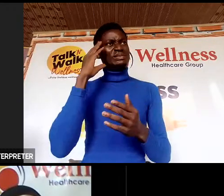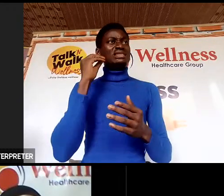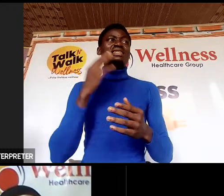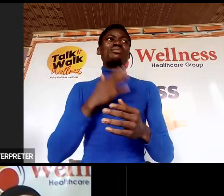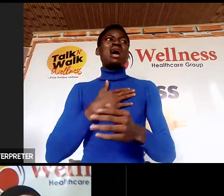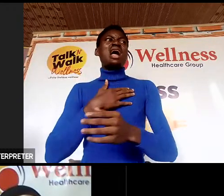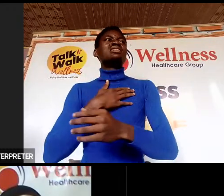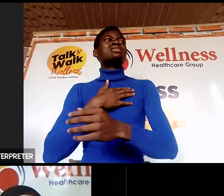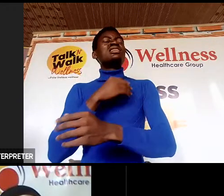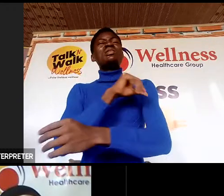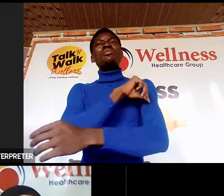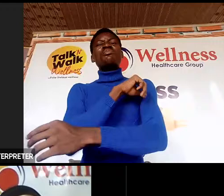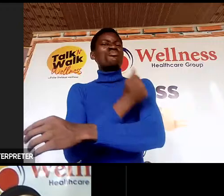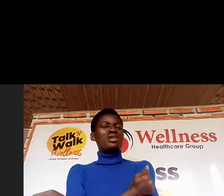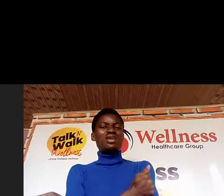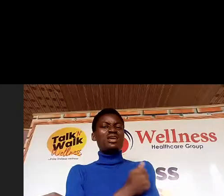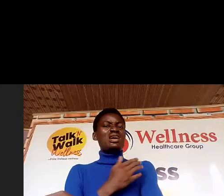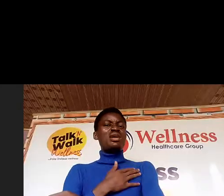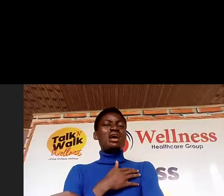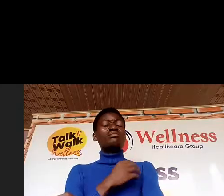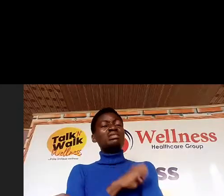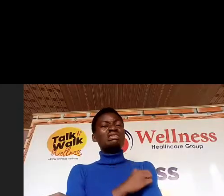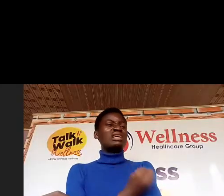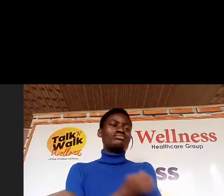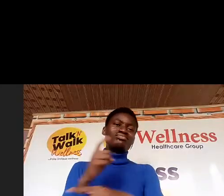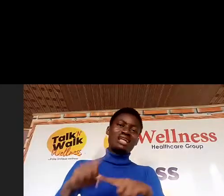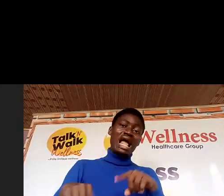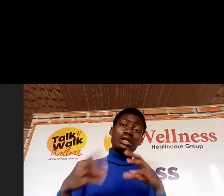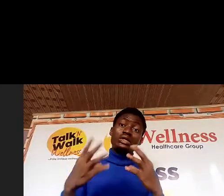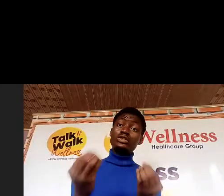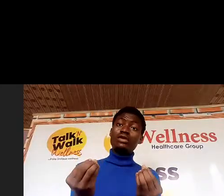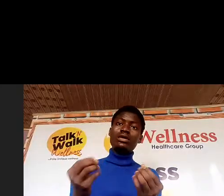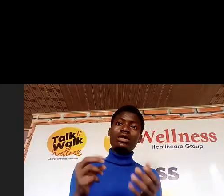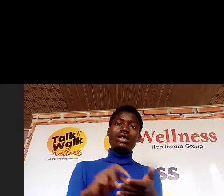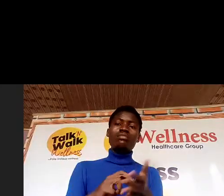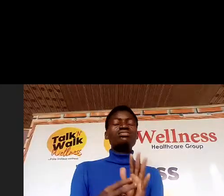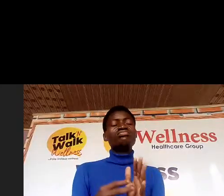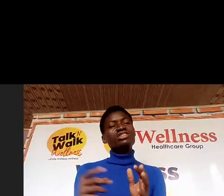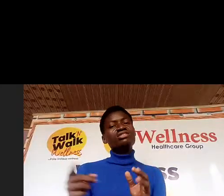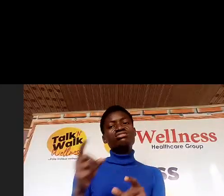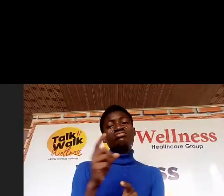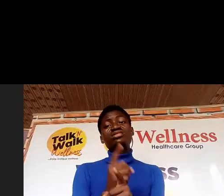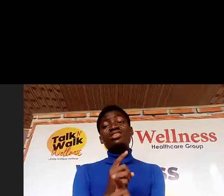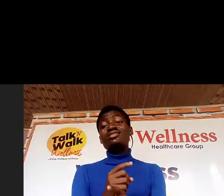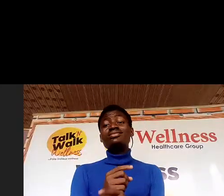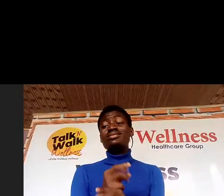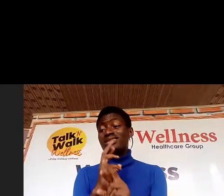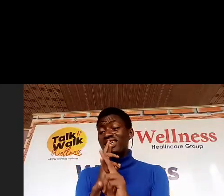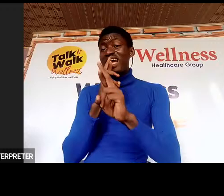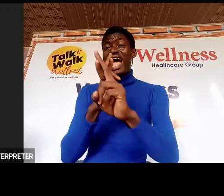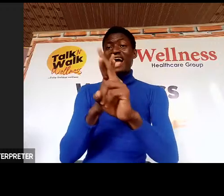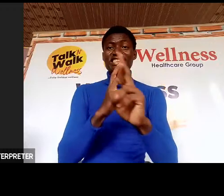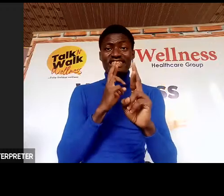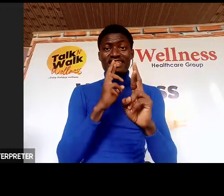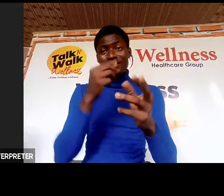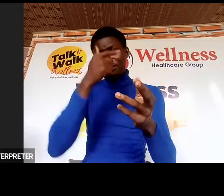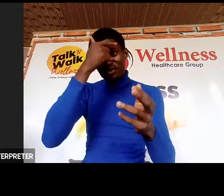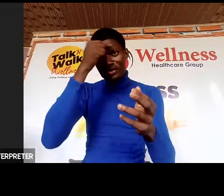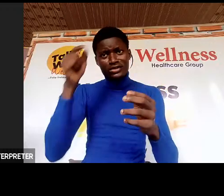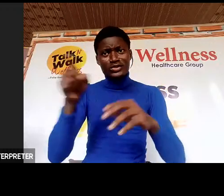can do. And that means you're more or less just reacting because you don't have a choice. But what I've learned is that once you realize